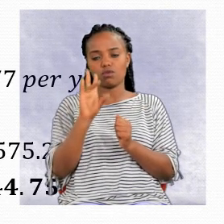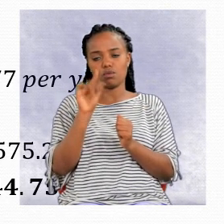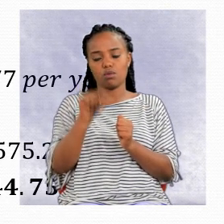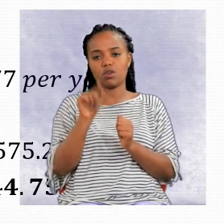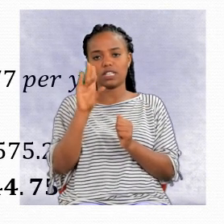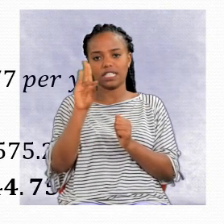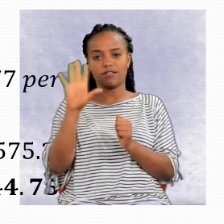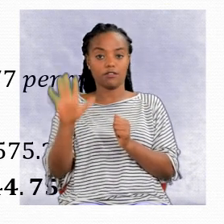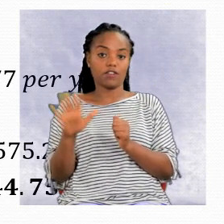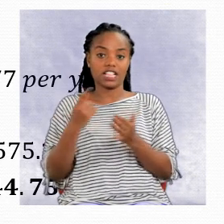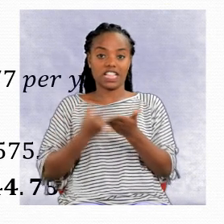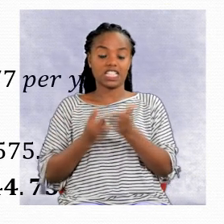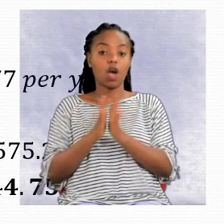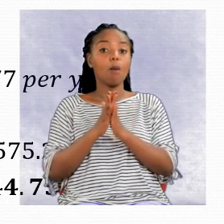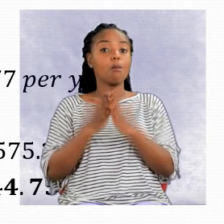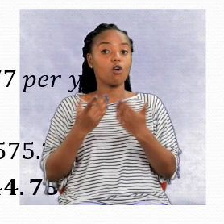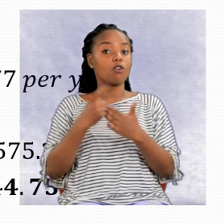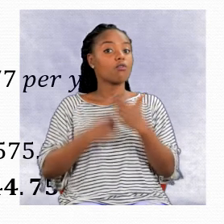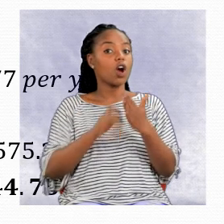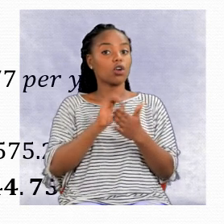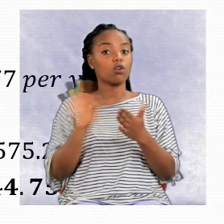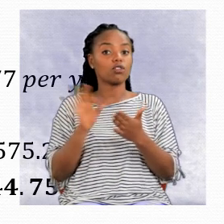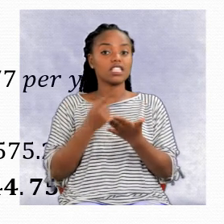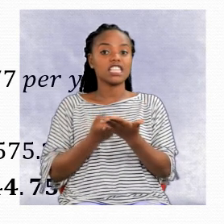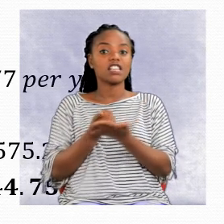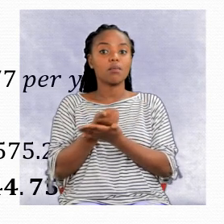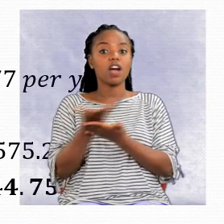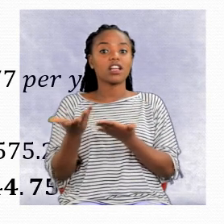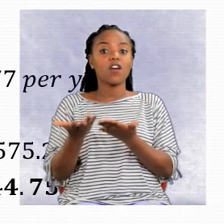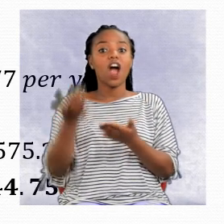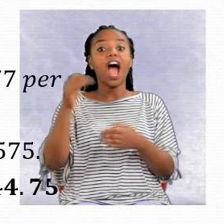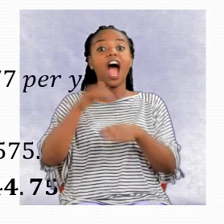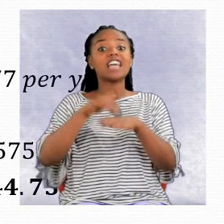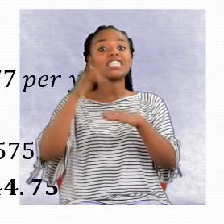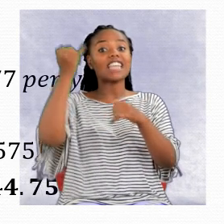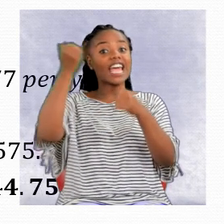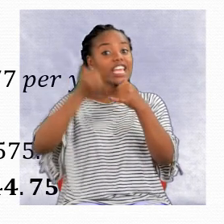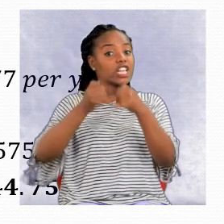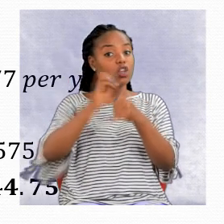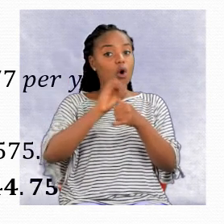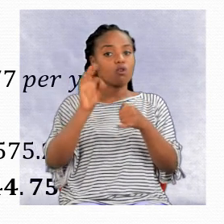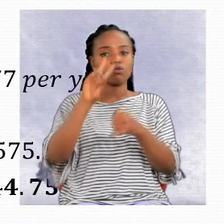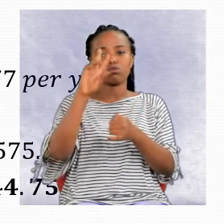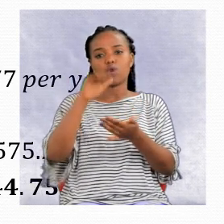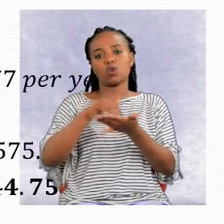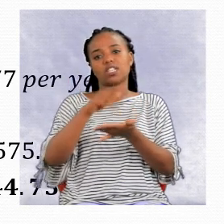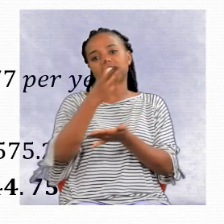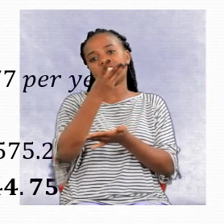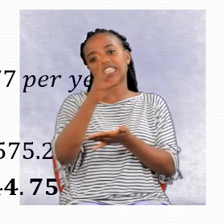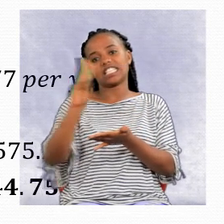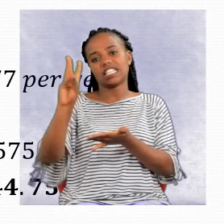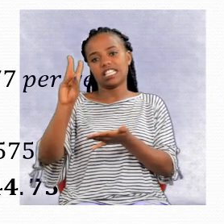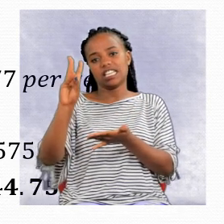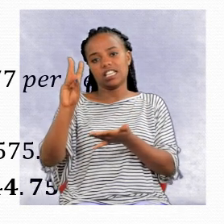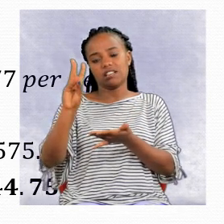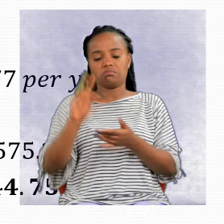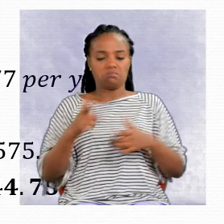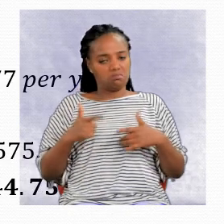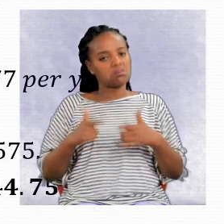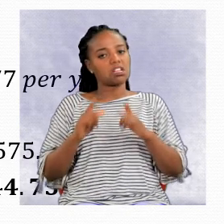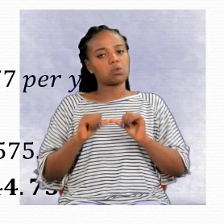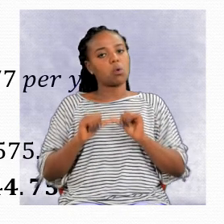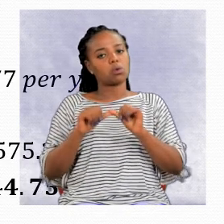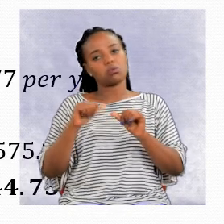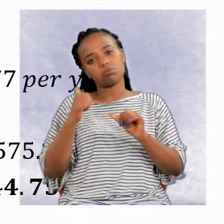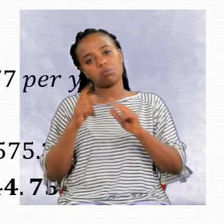1,444.75. This is the book value of this material as the end of 2016. So let's continue to the